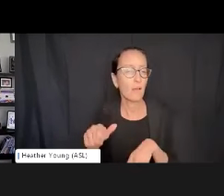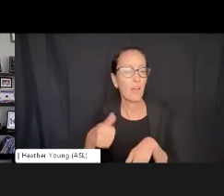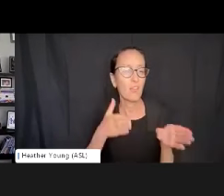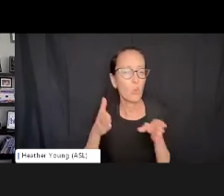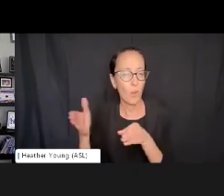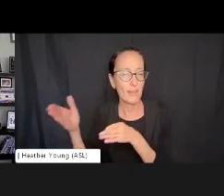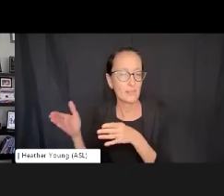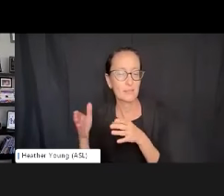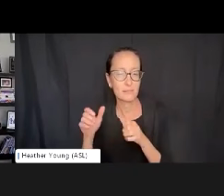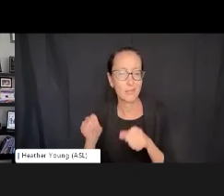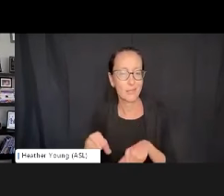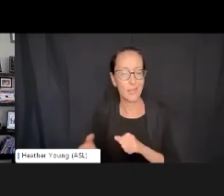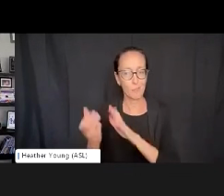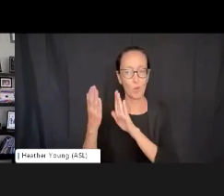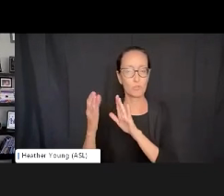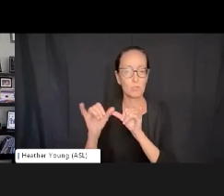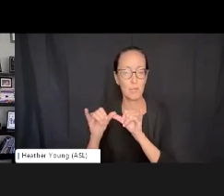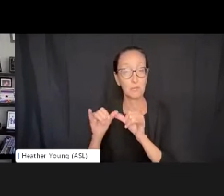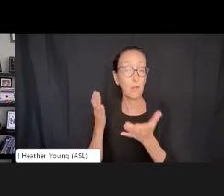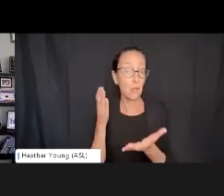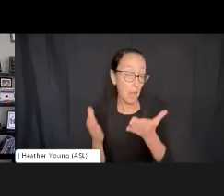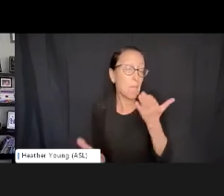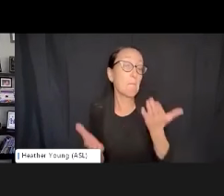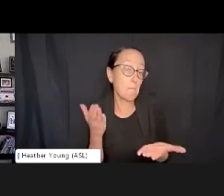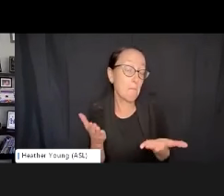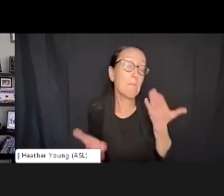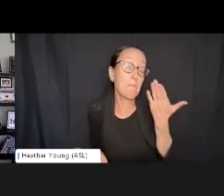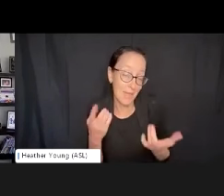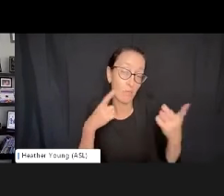may indicate that intervention might be a promising practice.